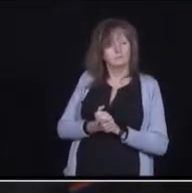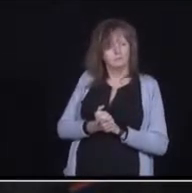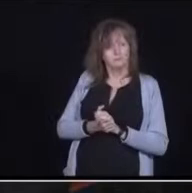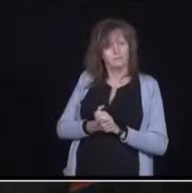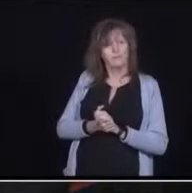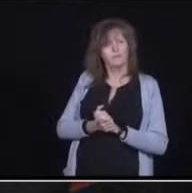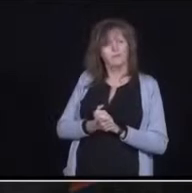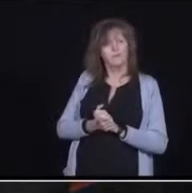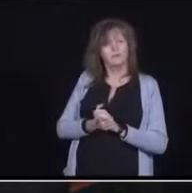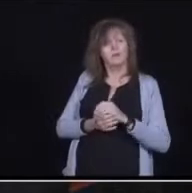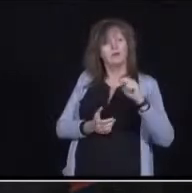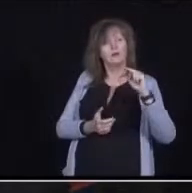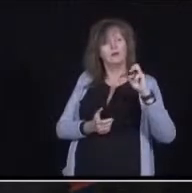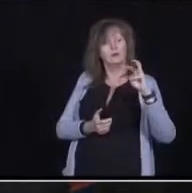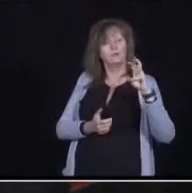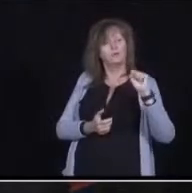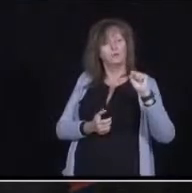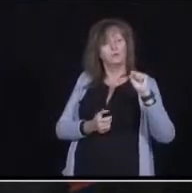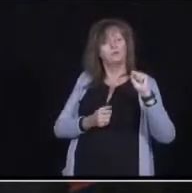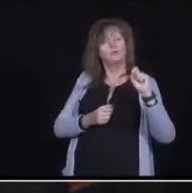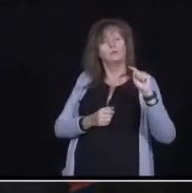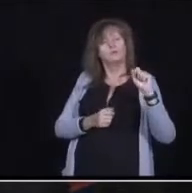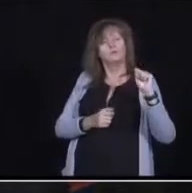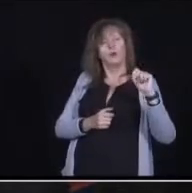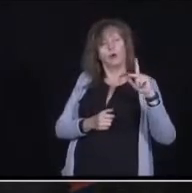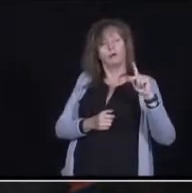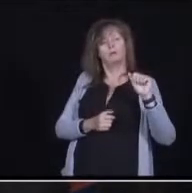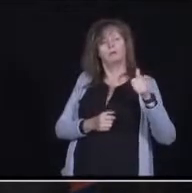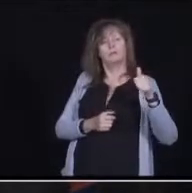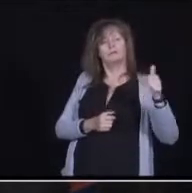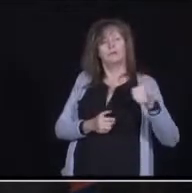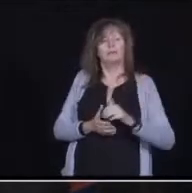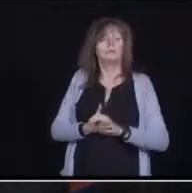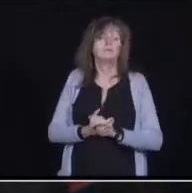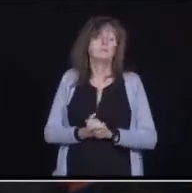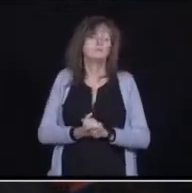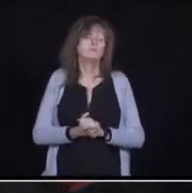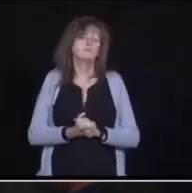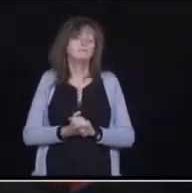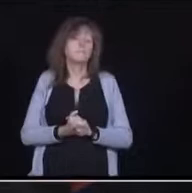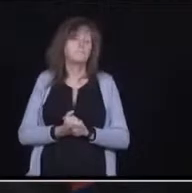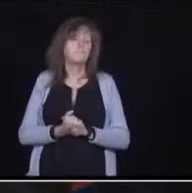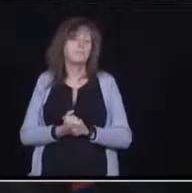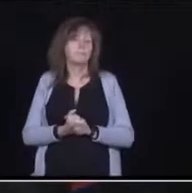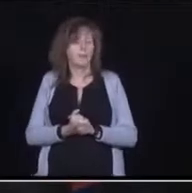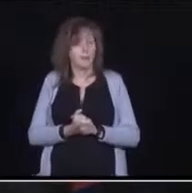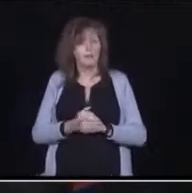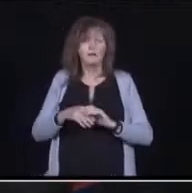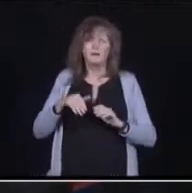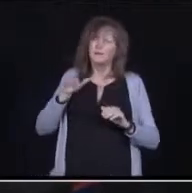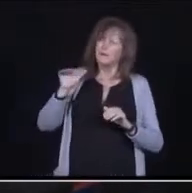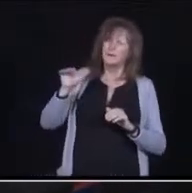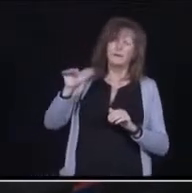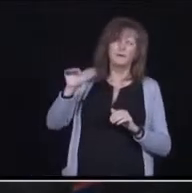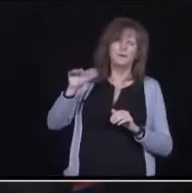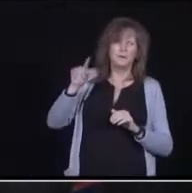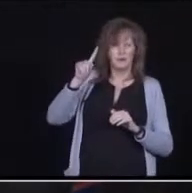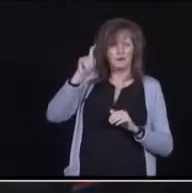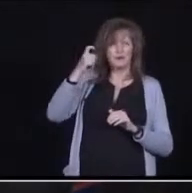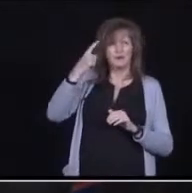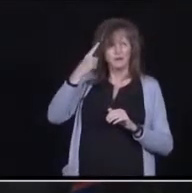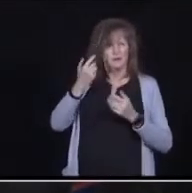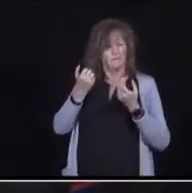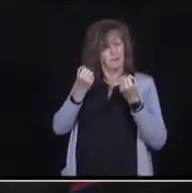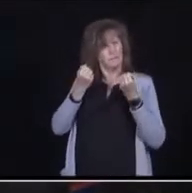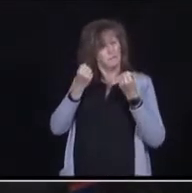ahead. Thank you very much. Hi, Lucas. Premier, in terms of the multiple reports we're seeing about the restrictions we're going to have for Toronto,